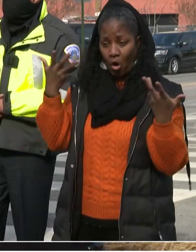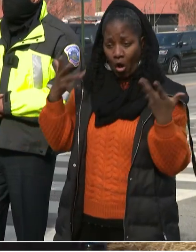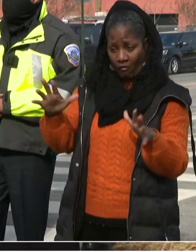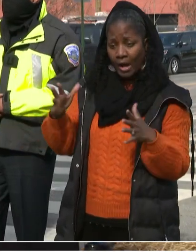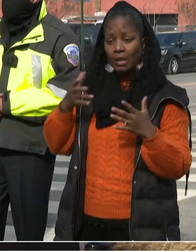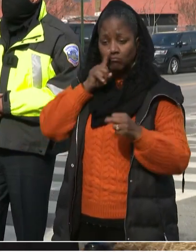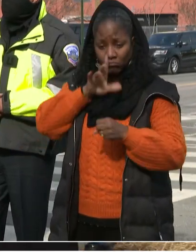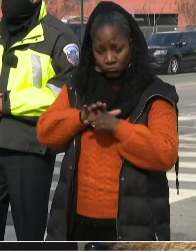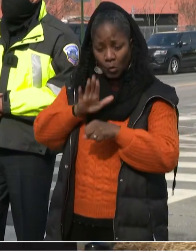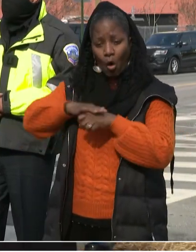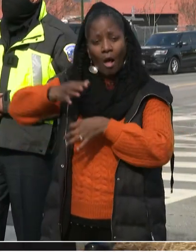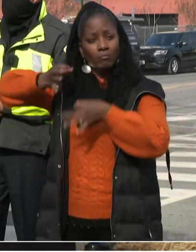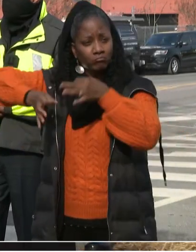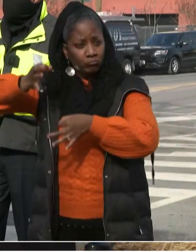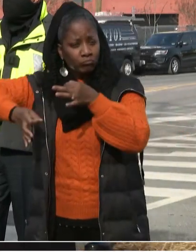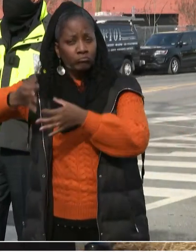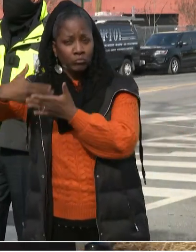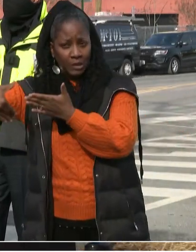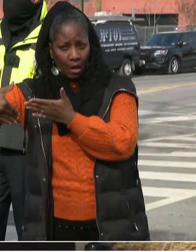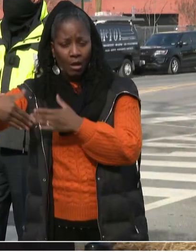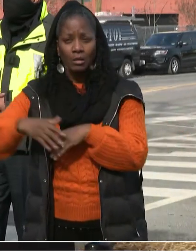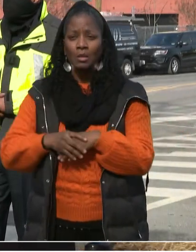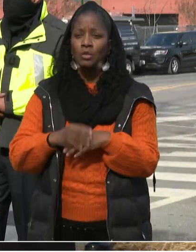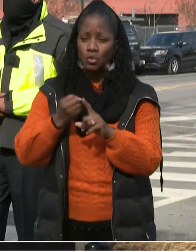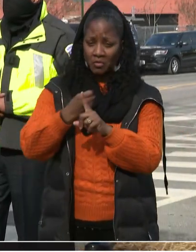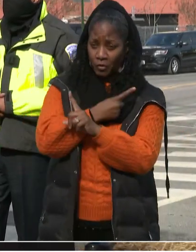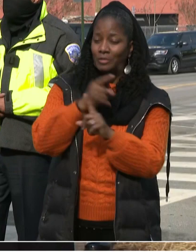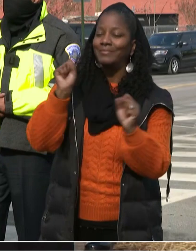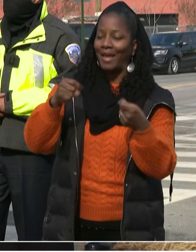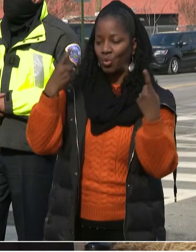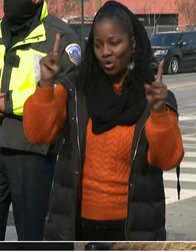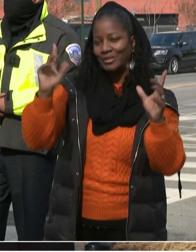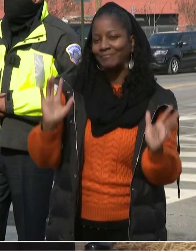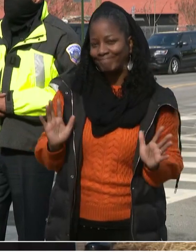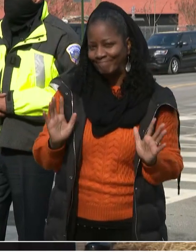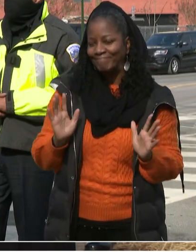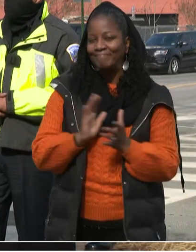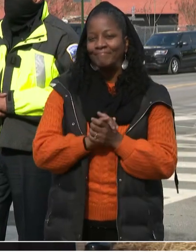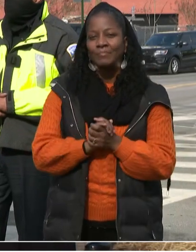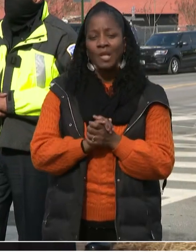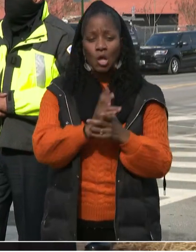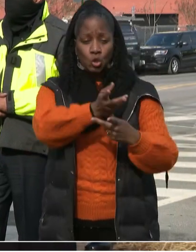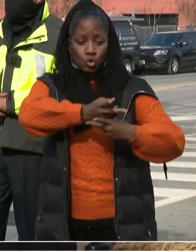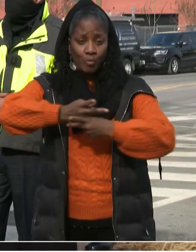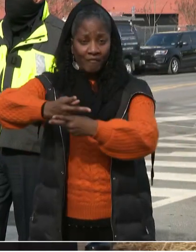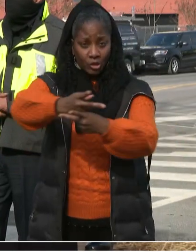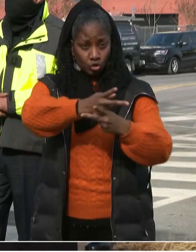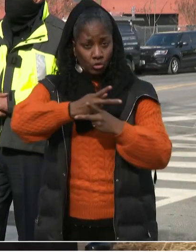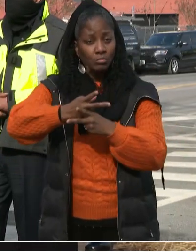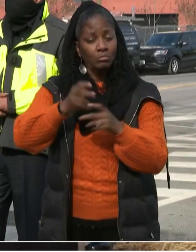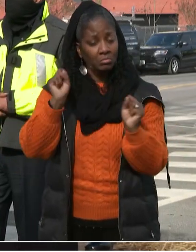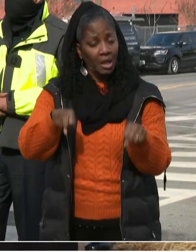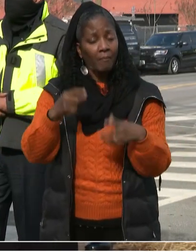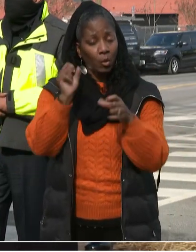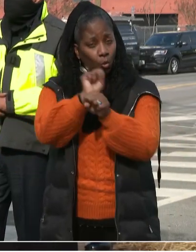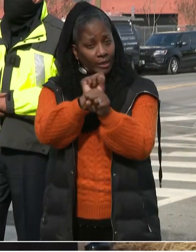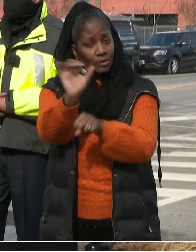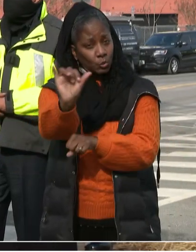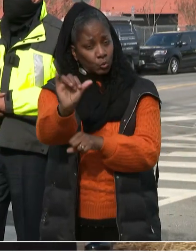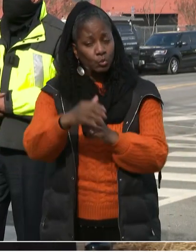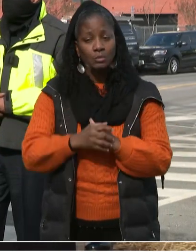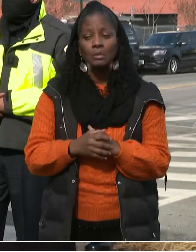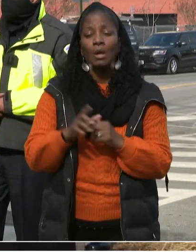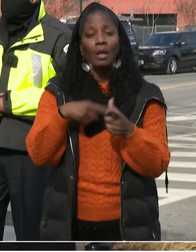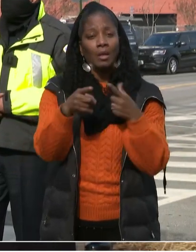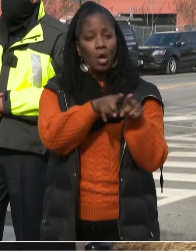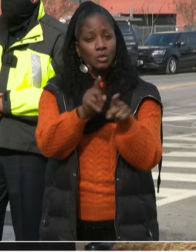on the court side. So diversion can work. Supervision certainly should be working. And